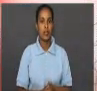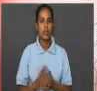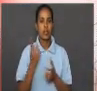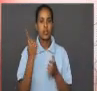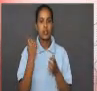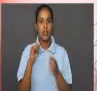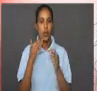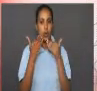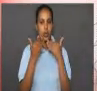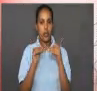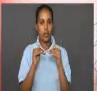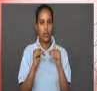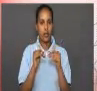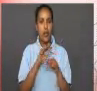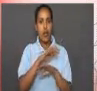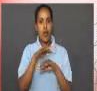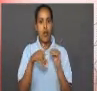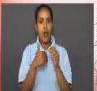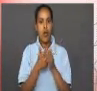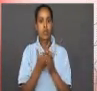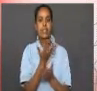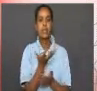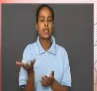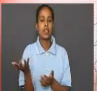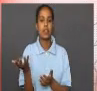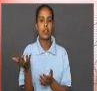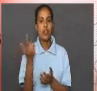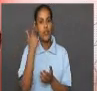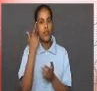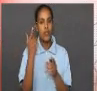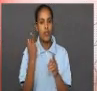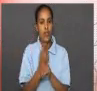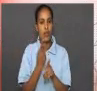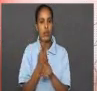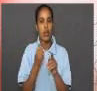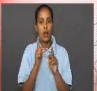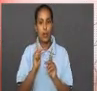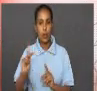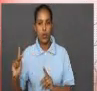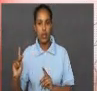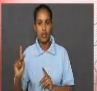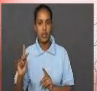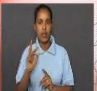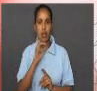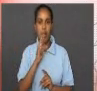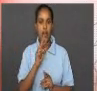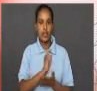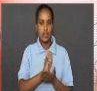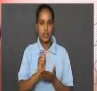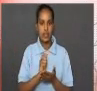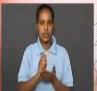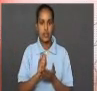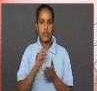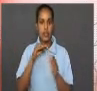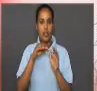The concentration of all substances formed as products are written